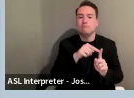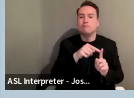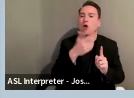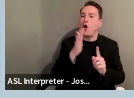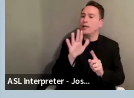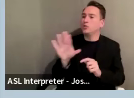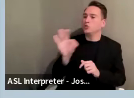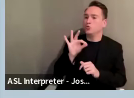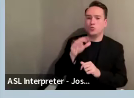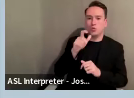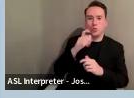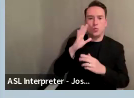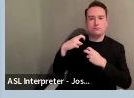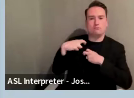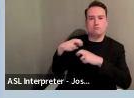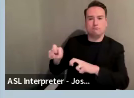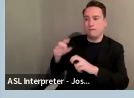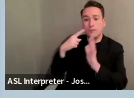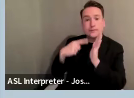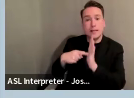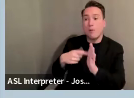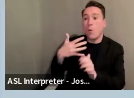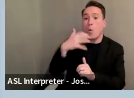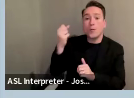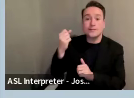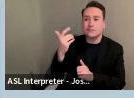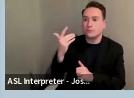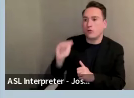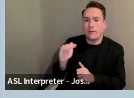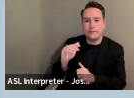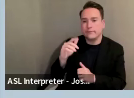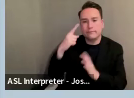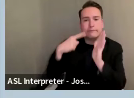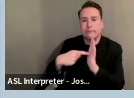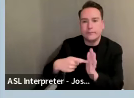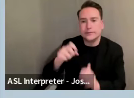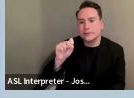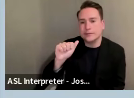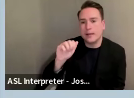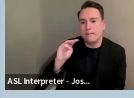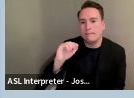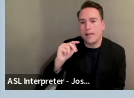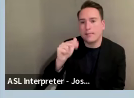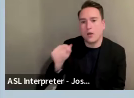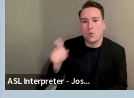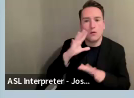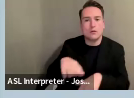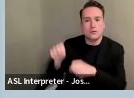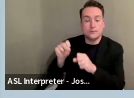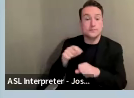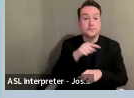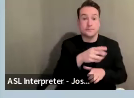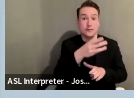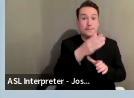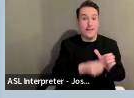trustee. So eldest child, Samantha, will be the trustee when I pass away. They pass away.